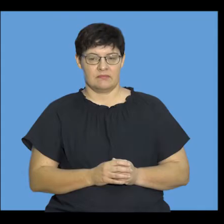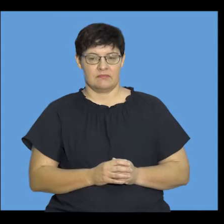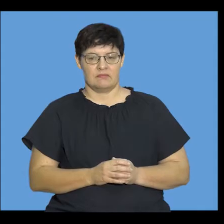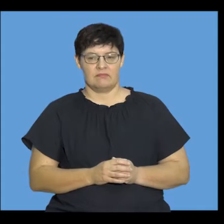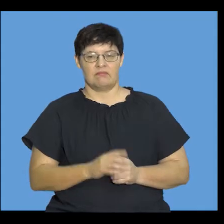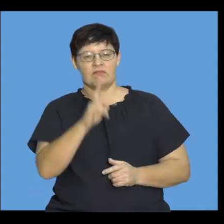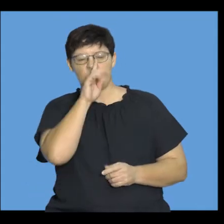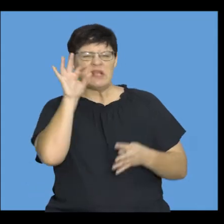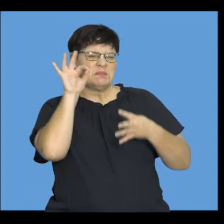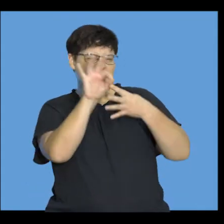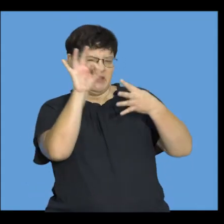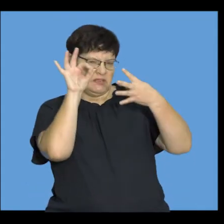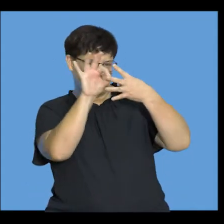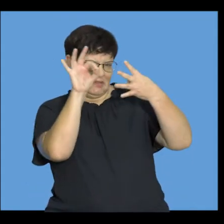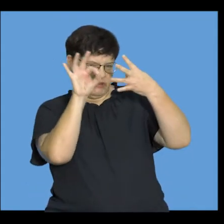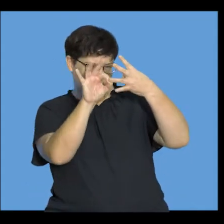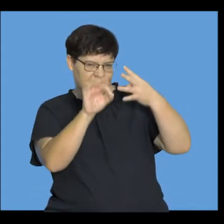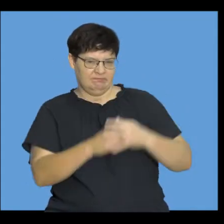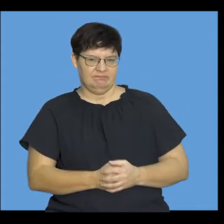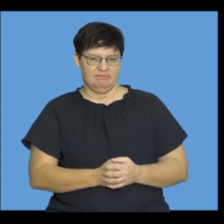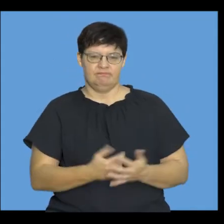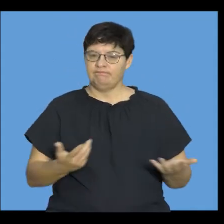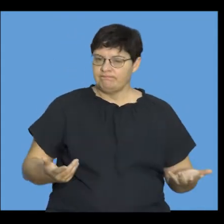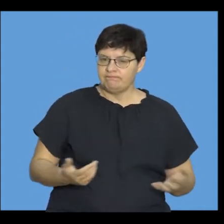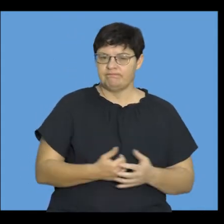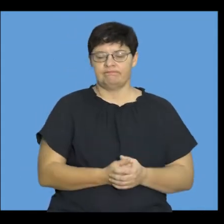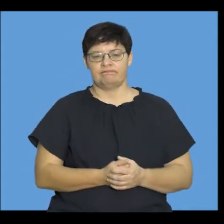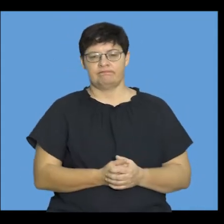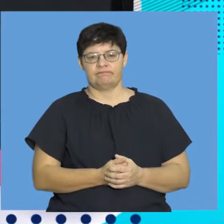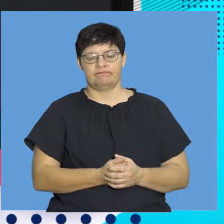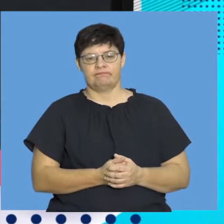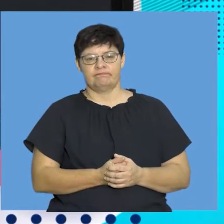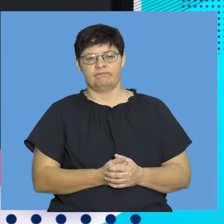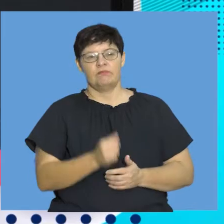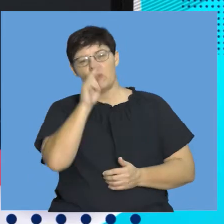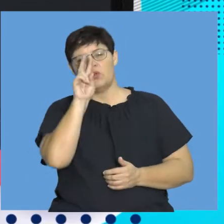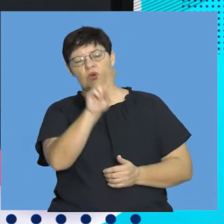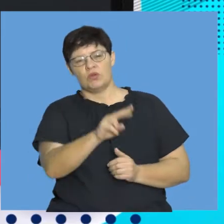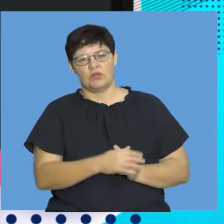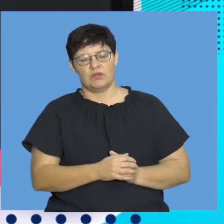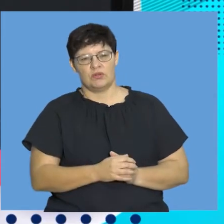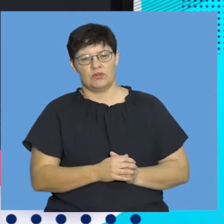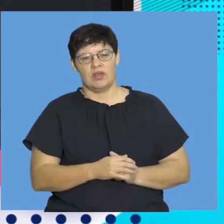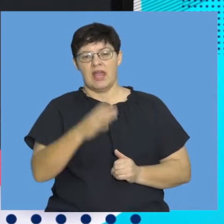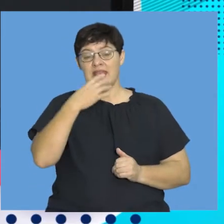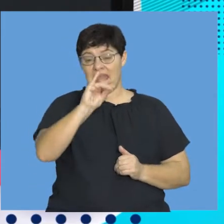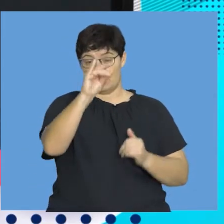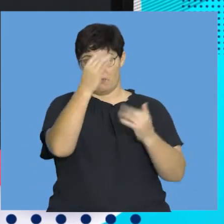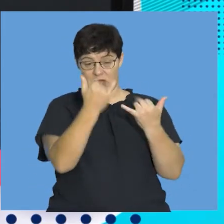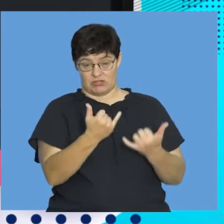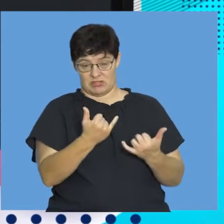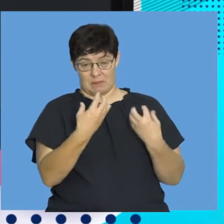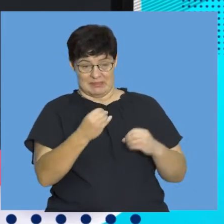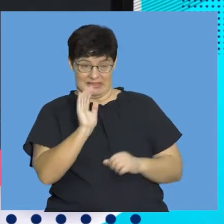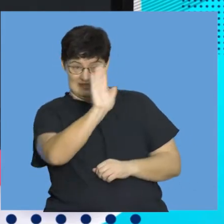Now, let's look at specifics. Let's look at specifics now. If you were to look at the cash budget of a